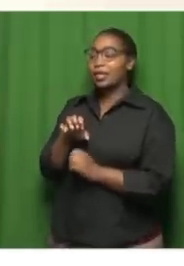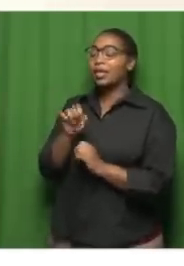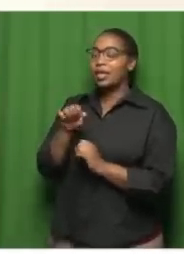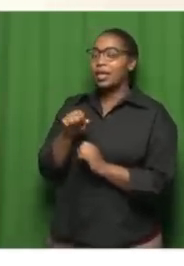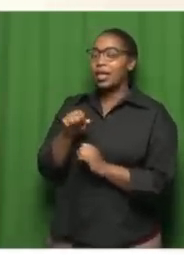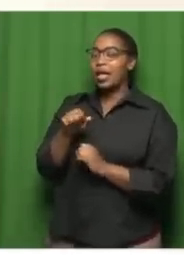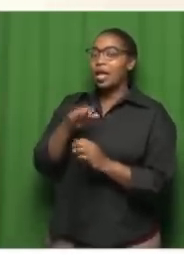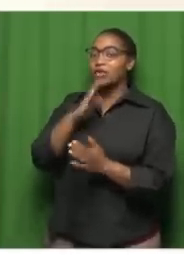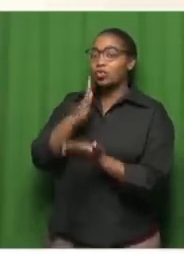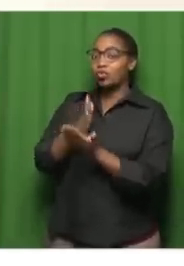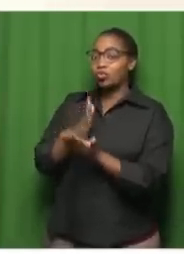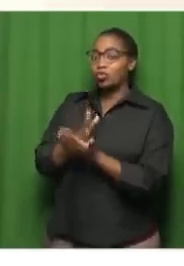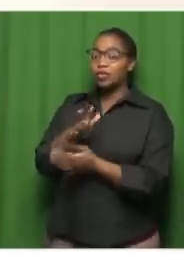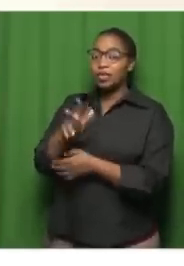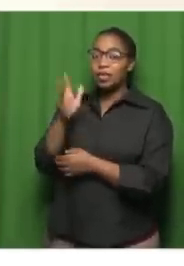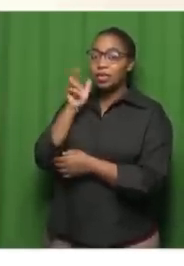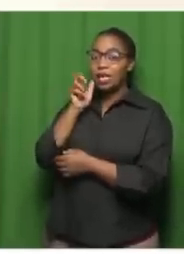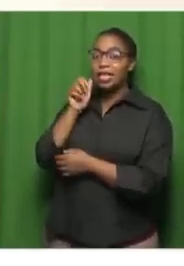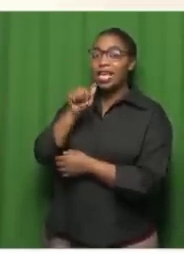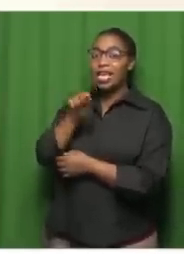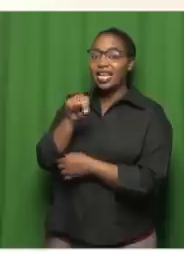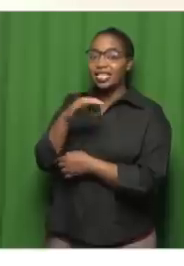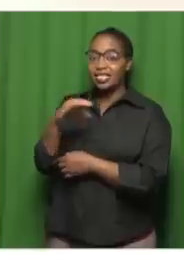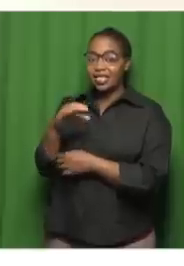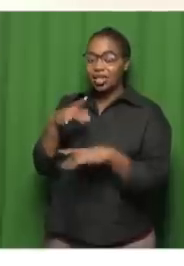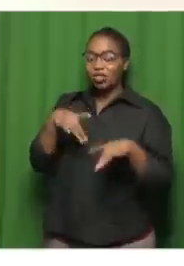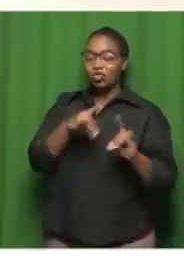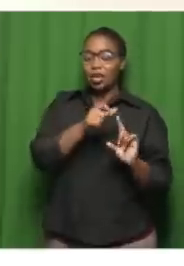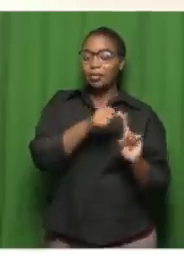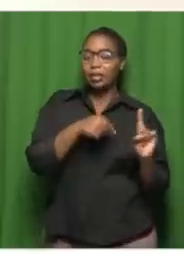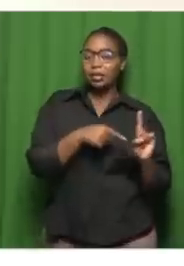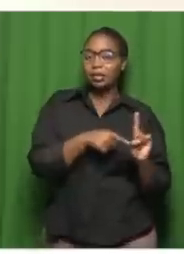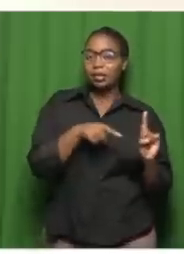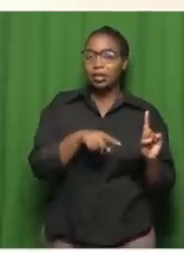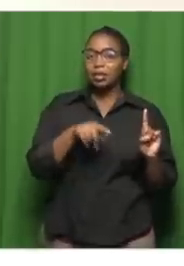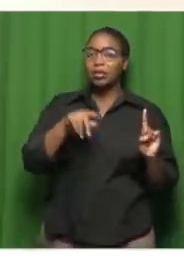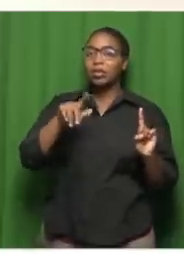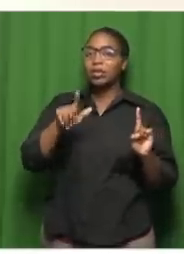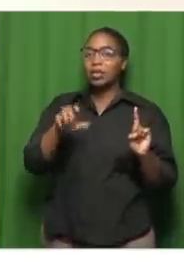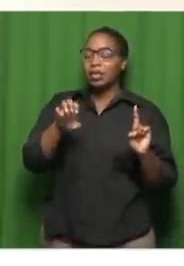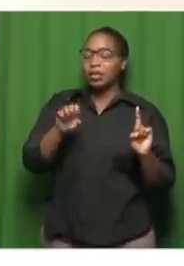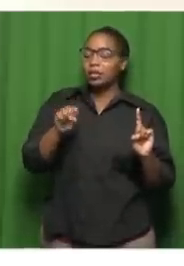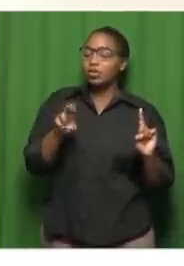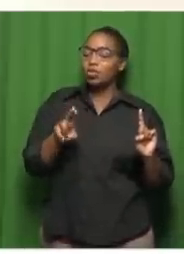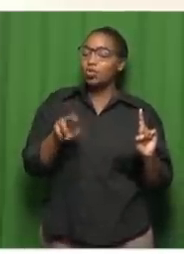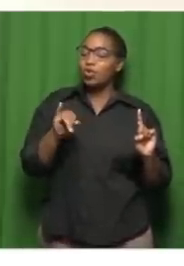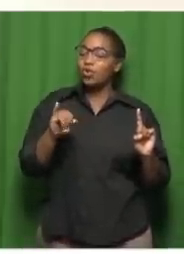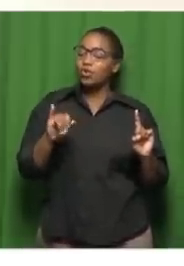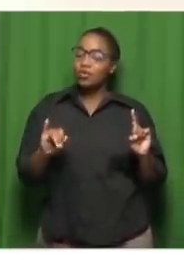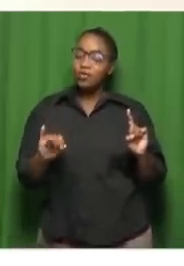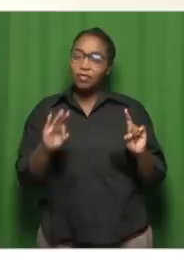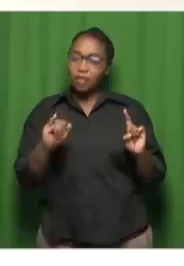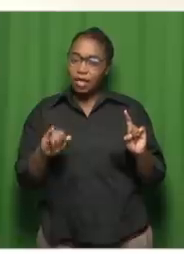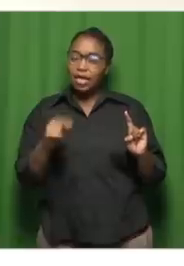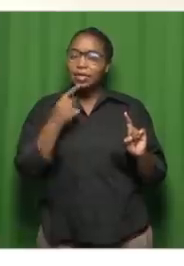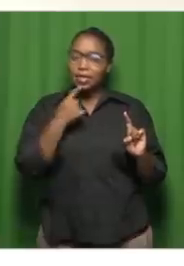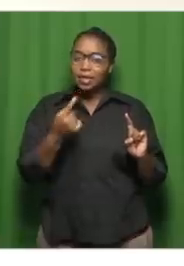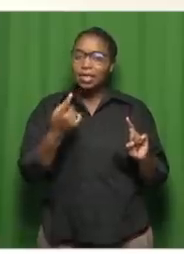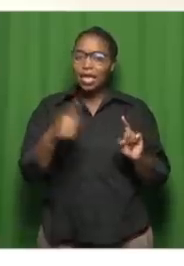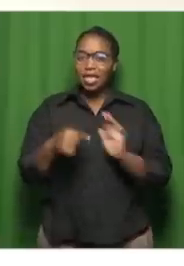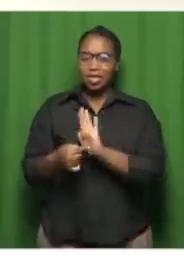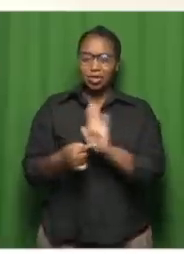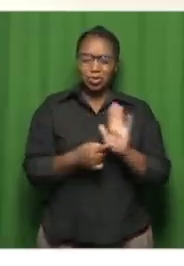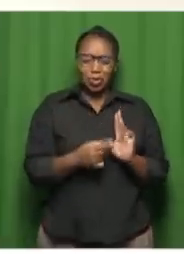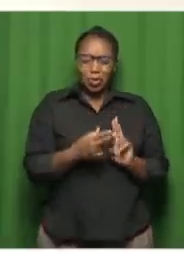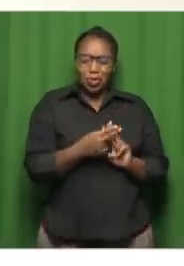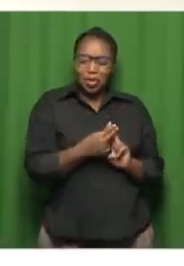Phanyaza Lesufi using, was artificial unity. They go into the conference with artificial unity. I mean, and the fact that